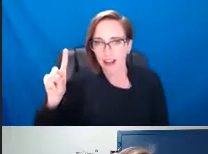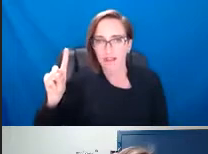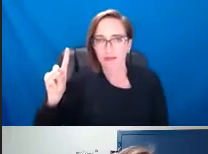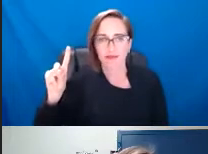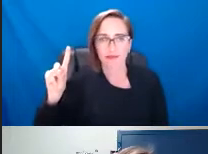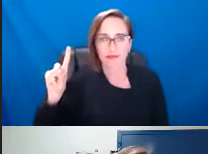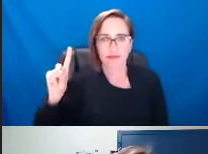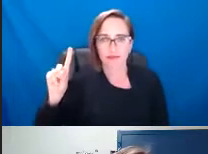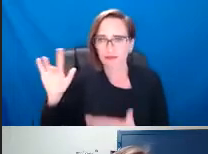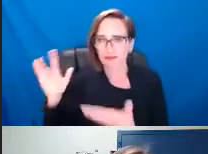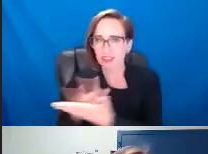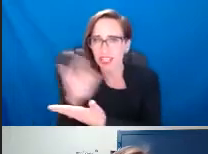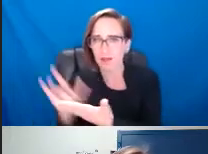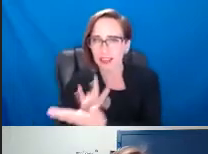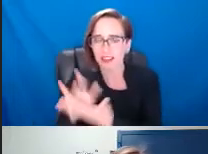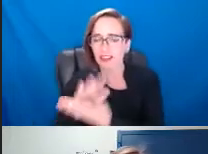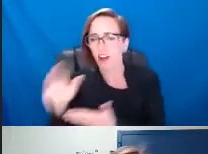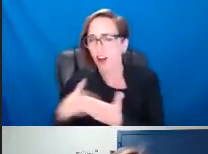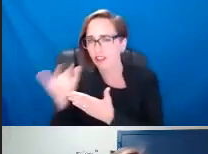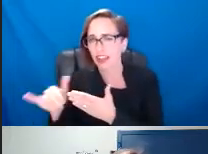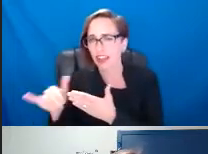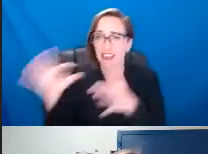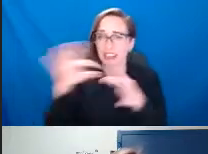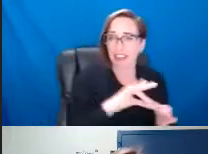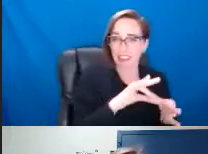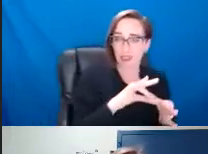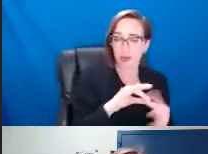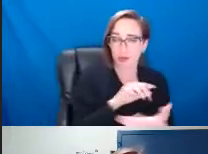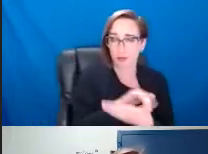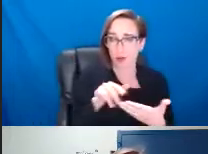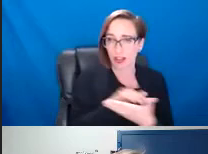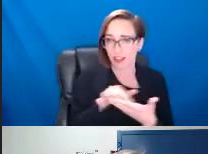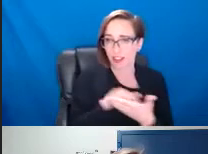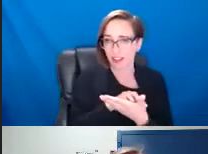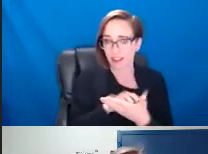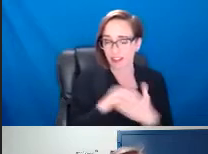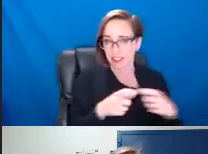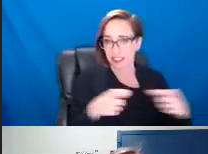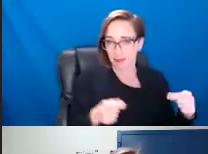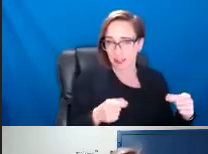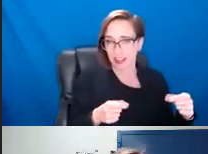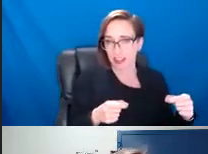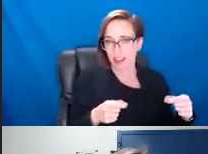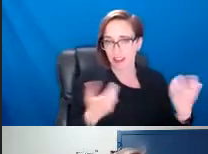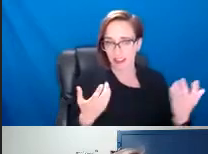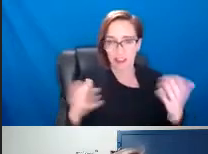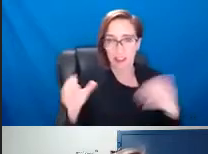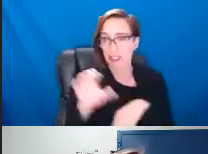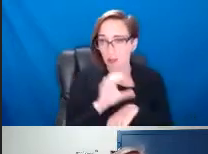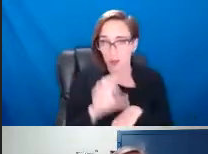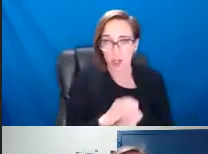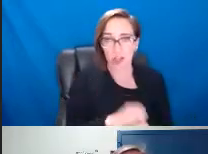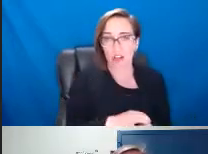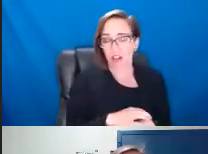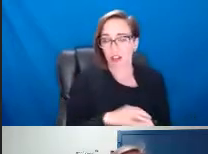those can be connected with a Braille display, as you saw in an earlier picture. Computers now, Braille displays are